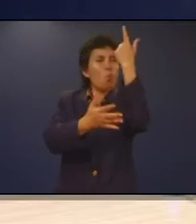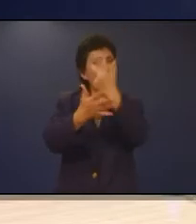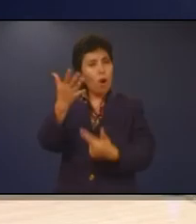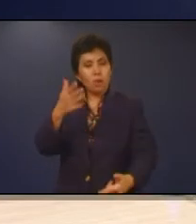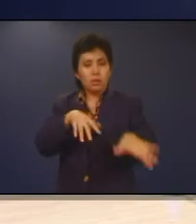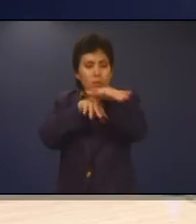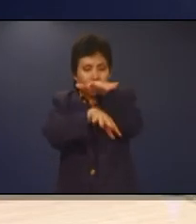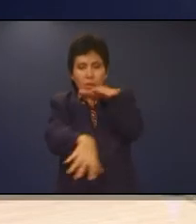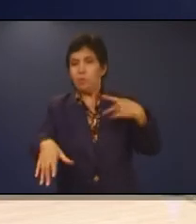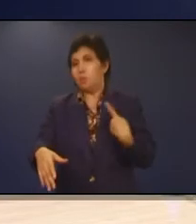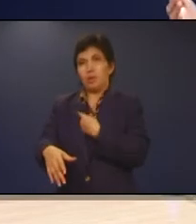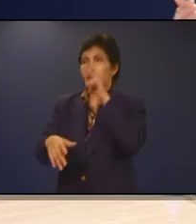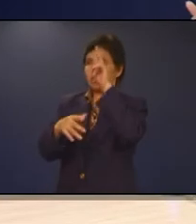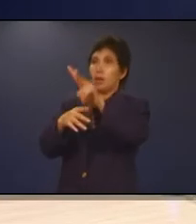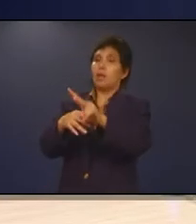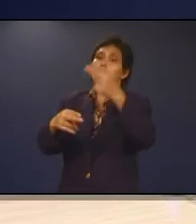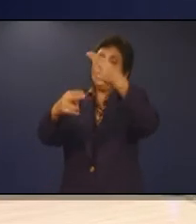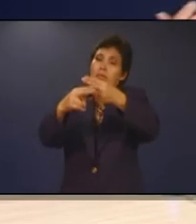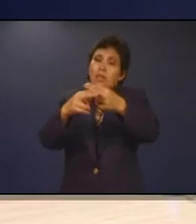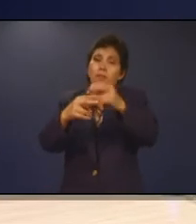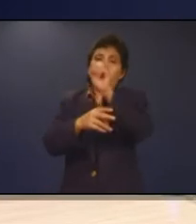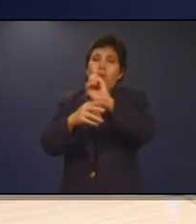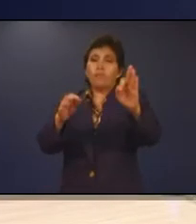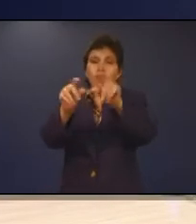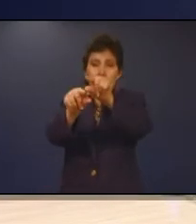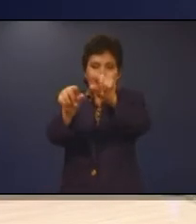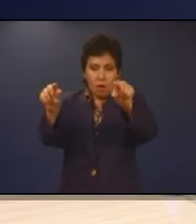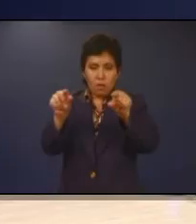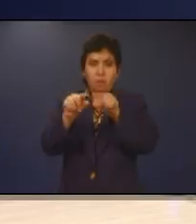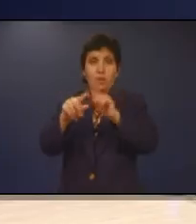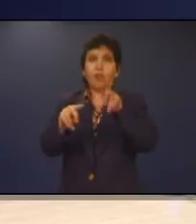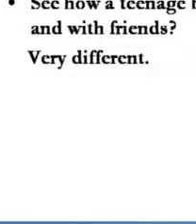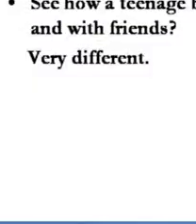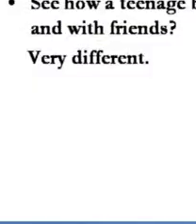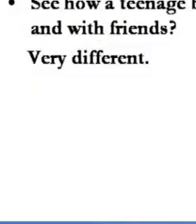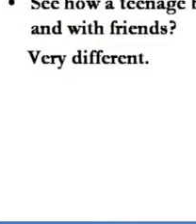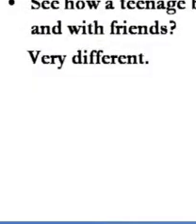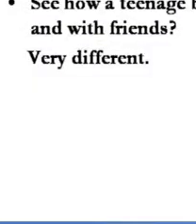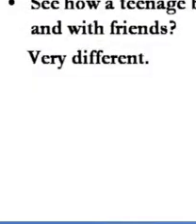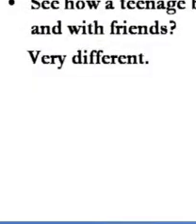what the root is. We don't look at the name of the garden. We look at the root of the tree.